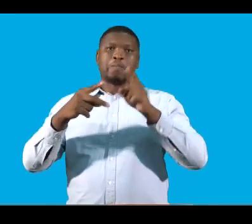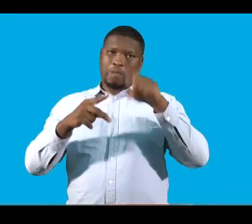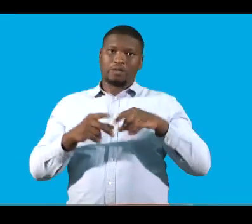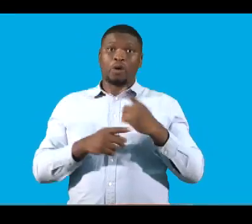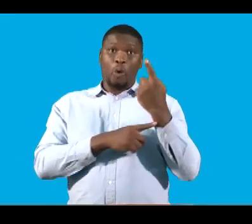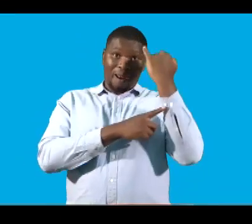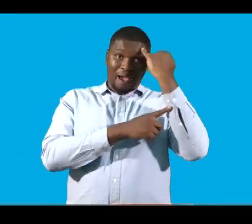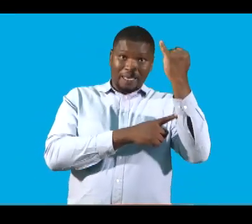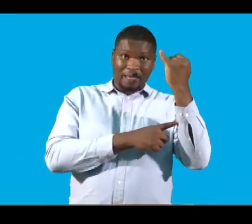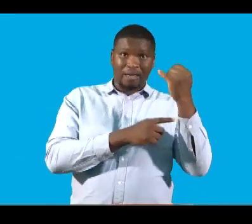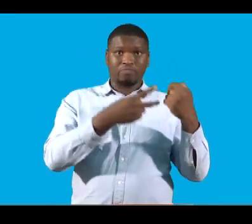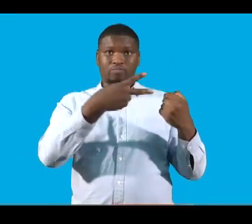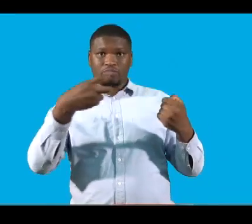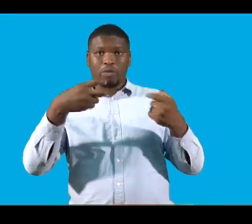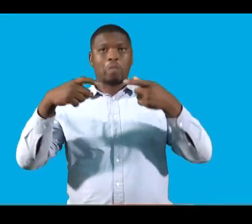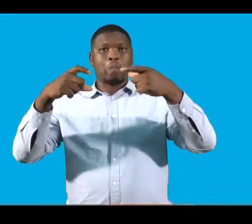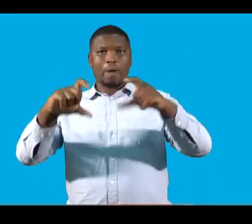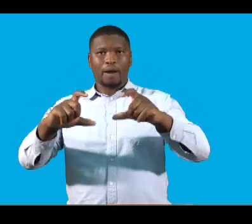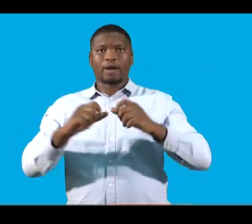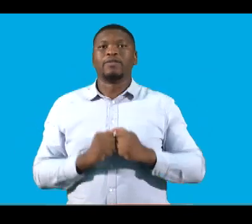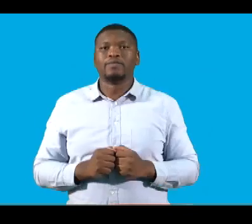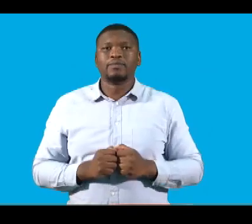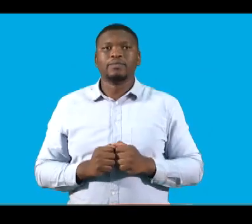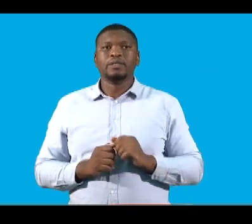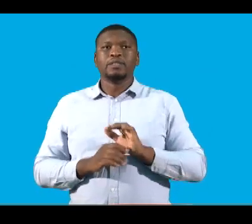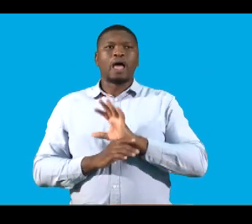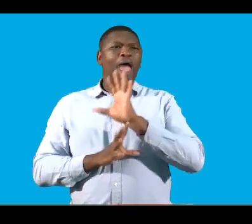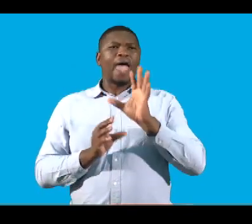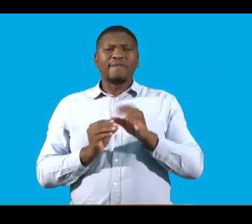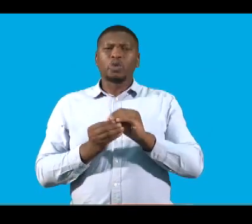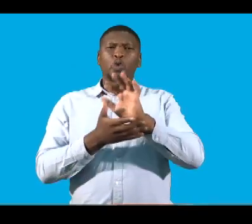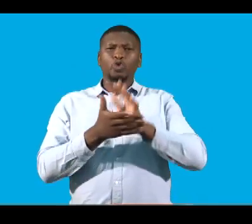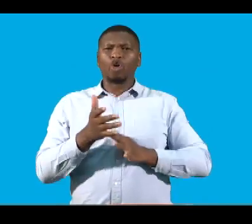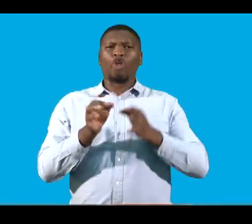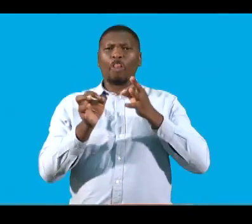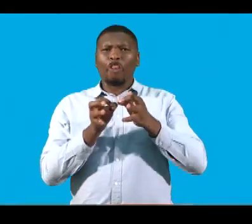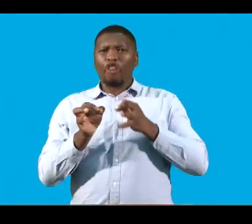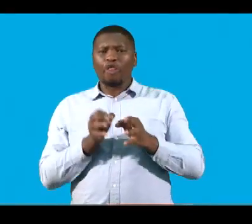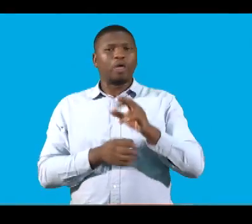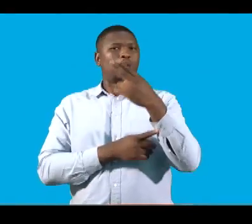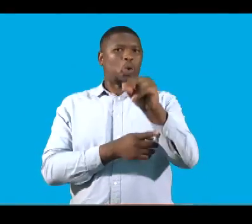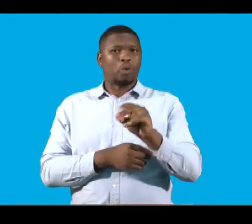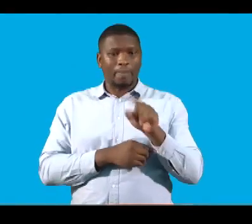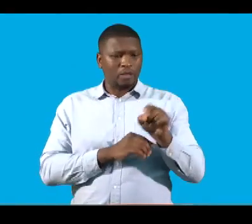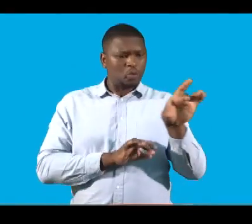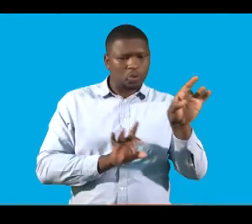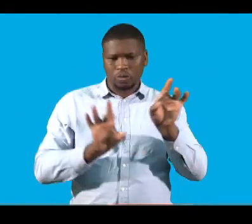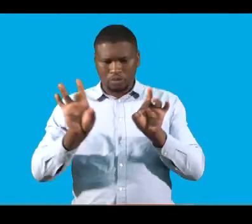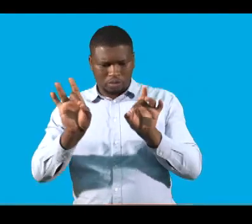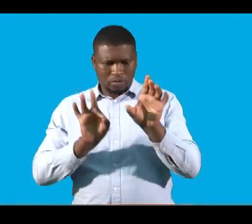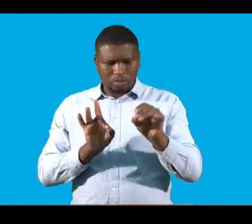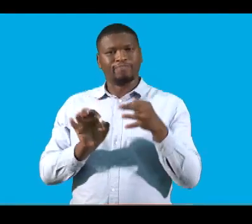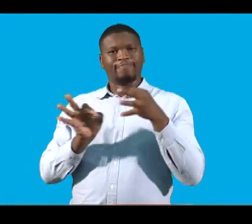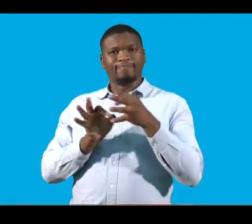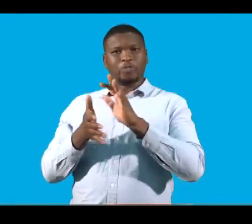point. So for one idea, one paragraph. Never retell the whole story. Only retell the